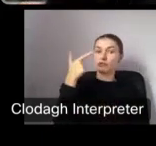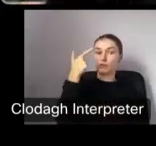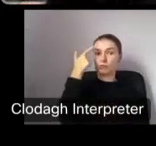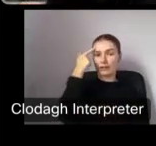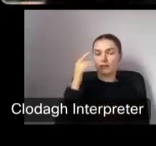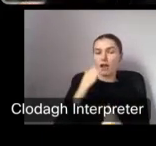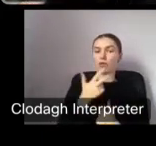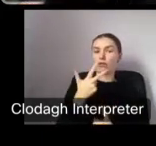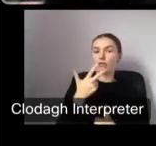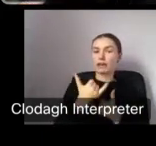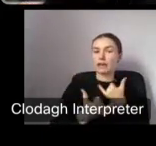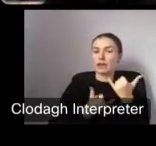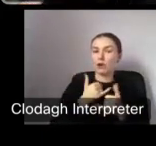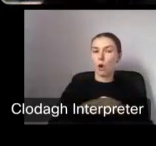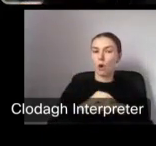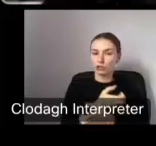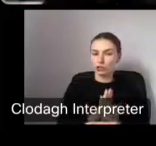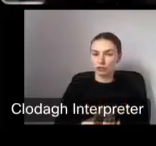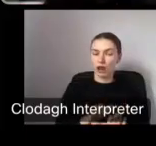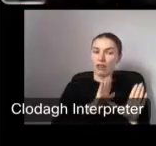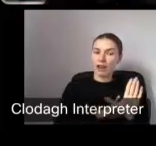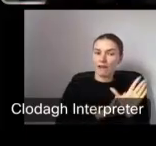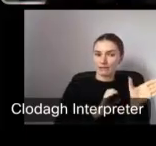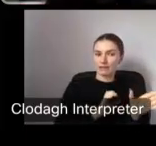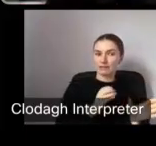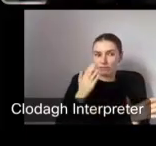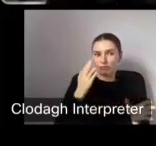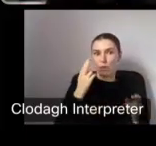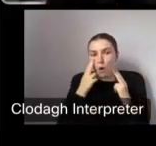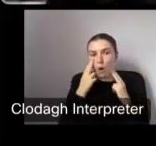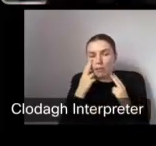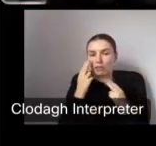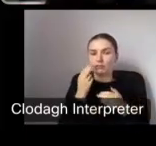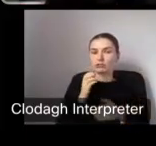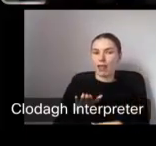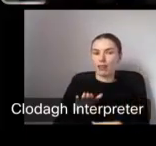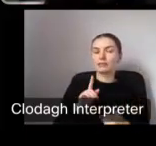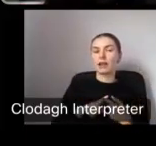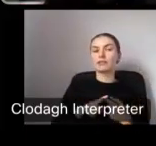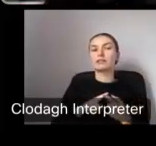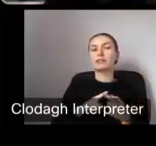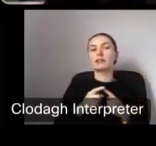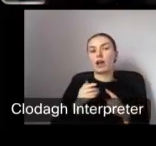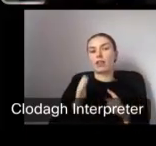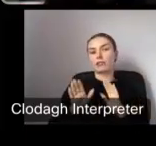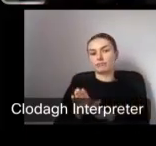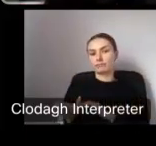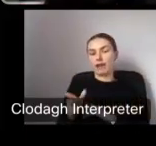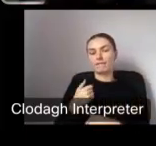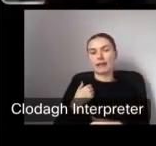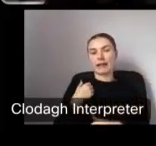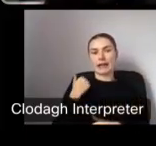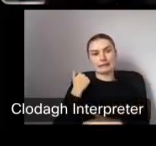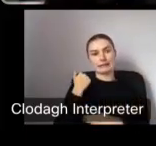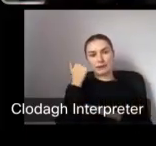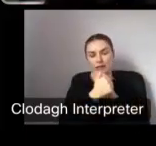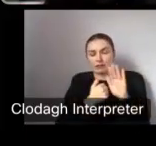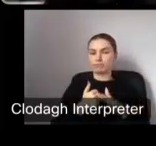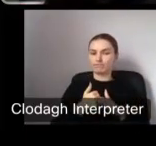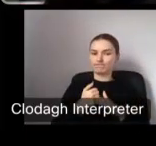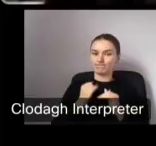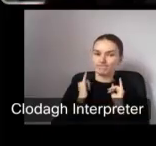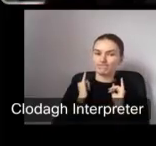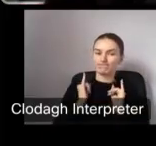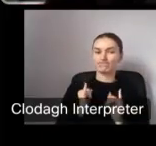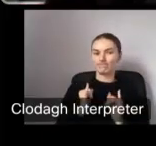3-year-old children. On the right, left, you have a normal child, and on the right, you have a child who experienced severe neglect. We know that the brain